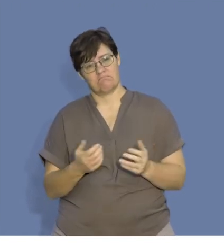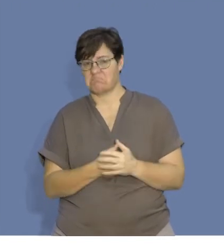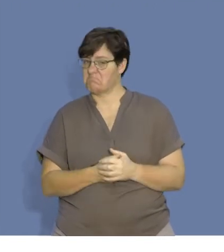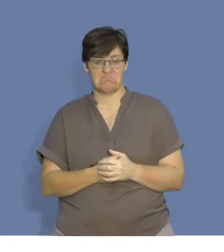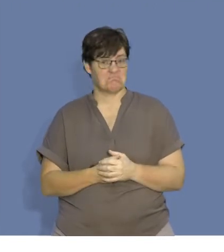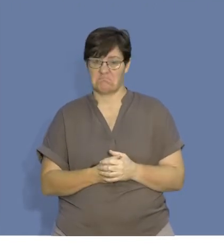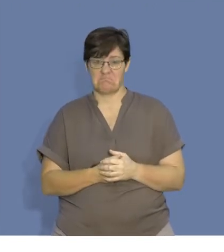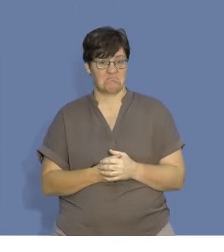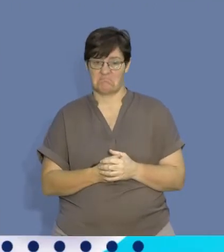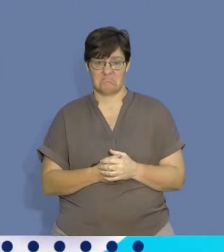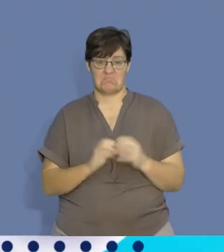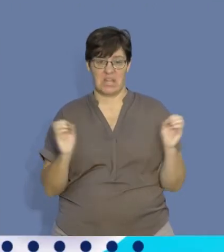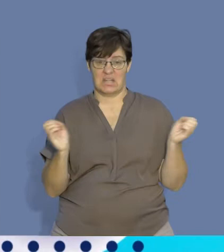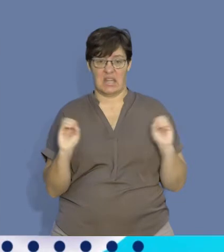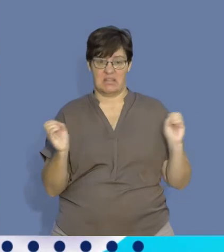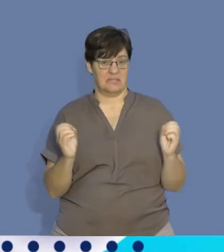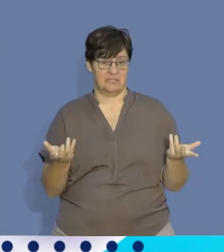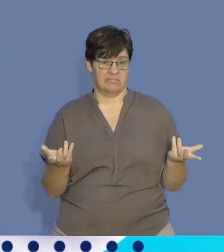No, nothing's happening.